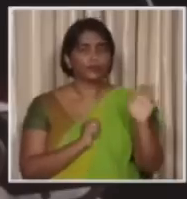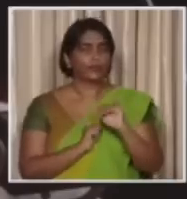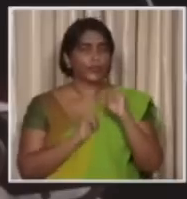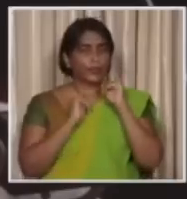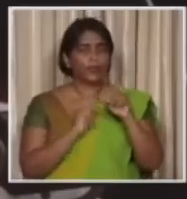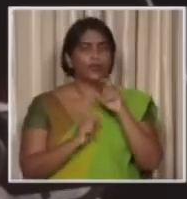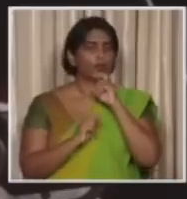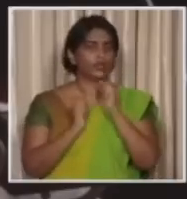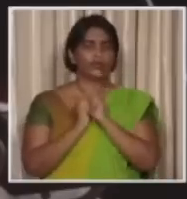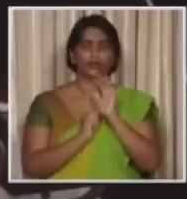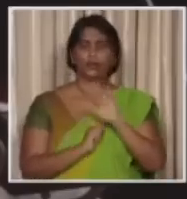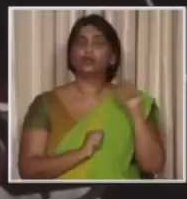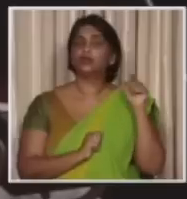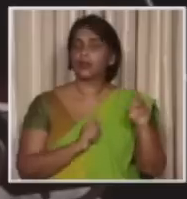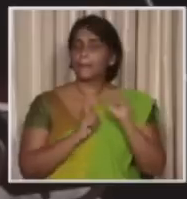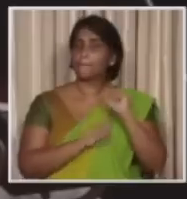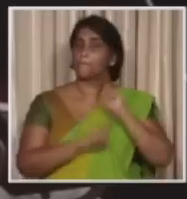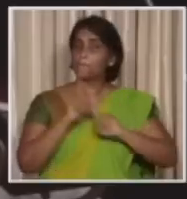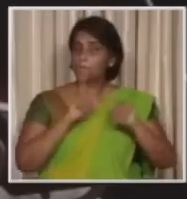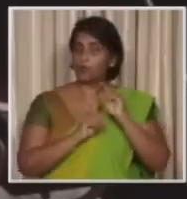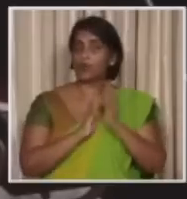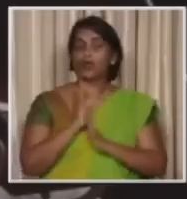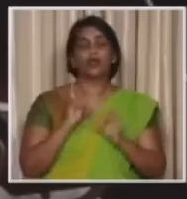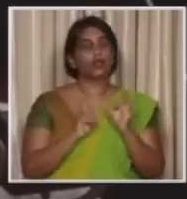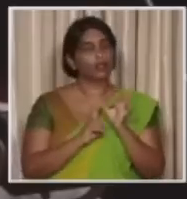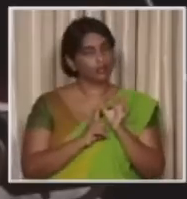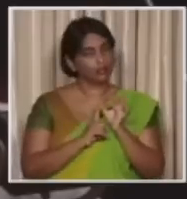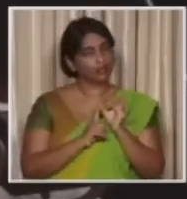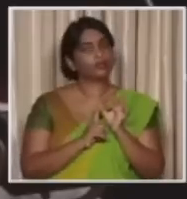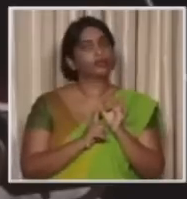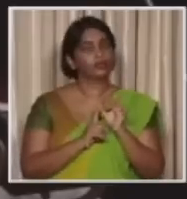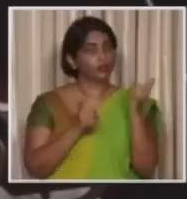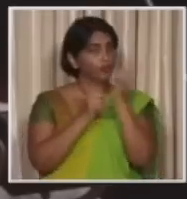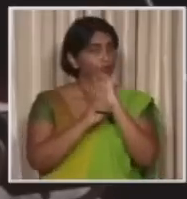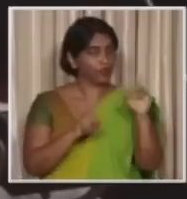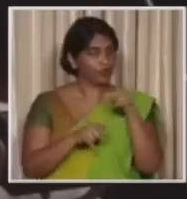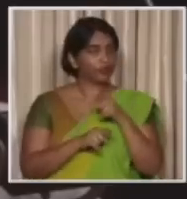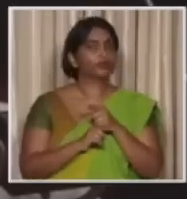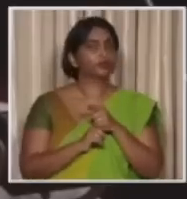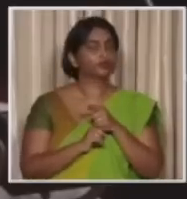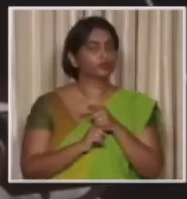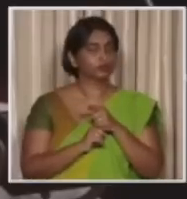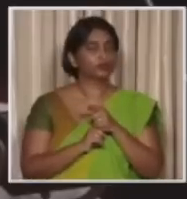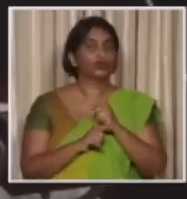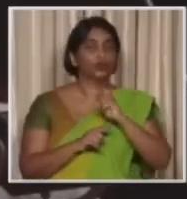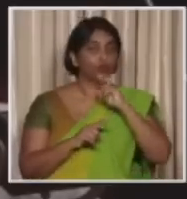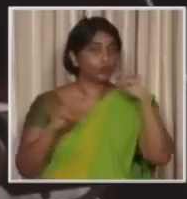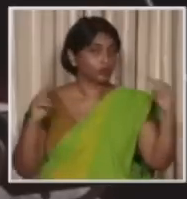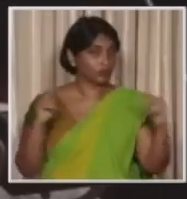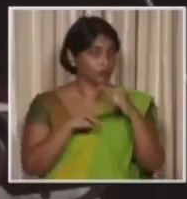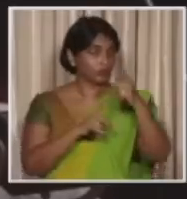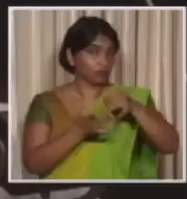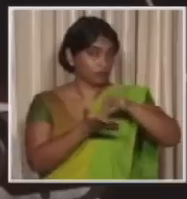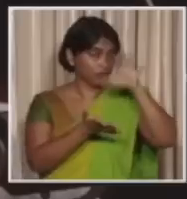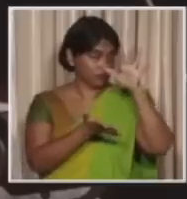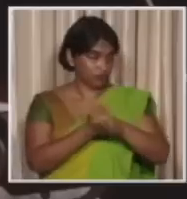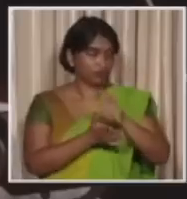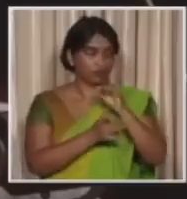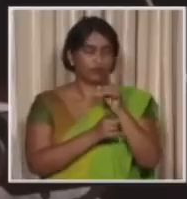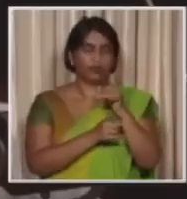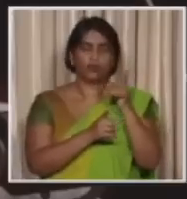who uses privilege directly to attack a judgment of the Supreme Court is placing himself in